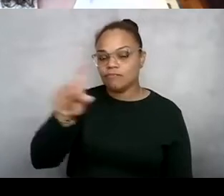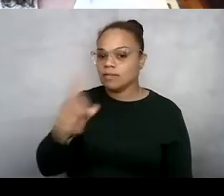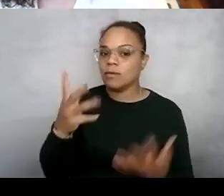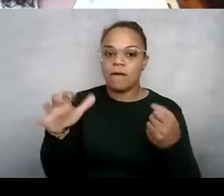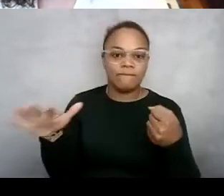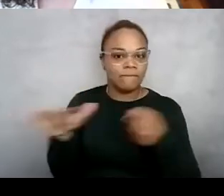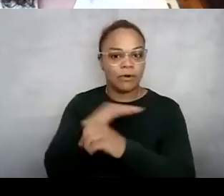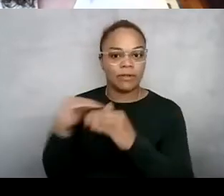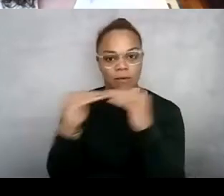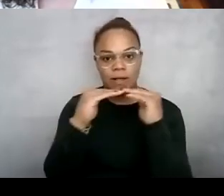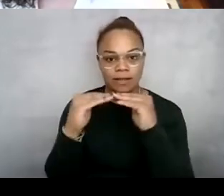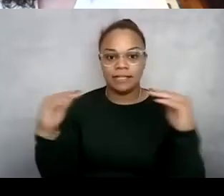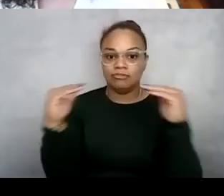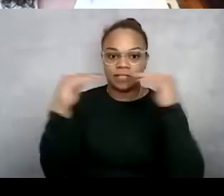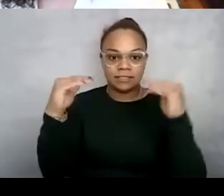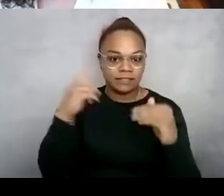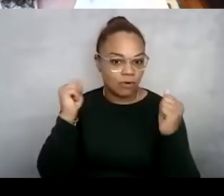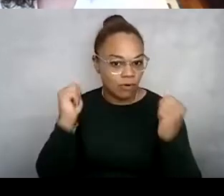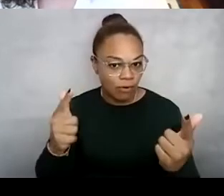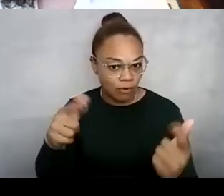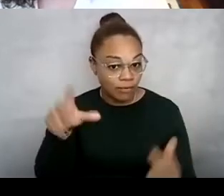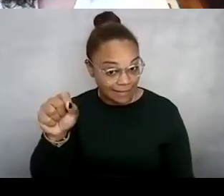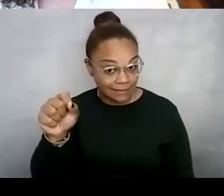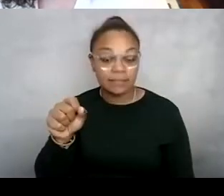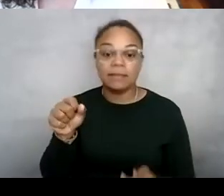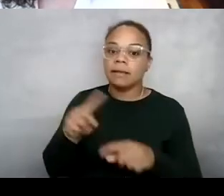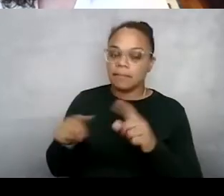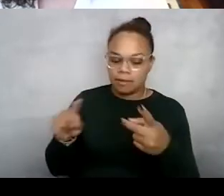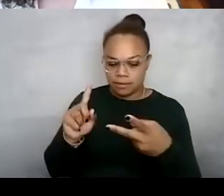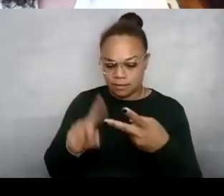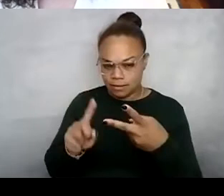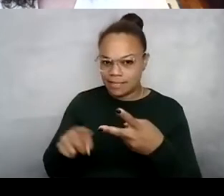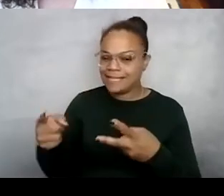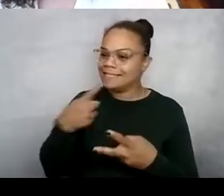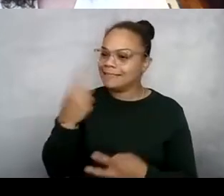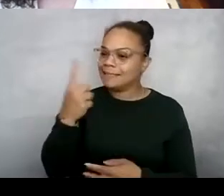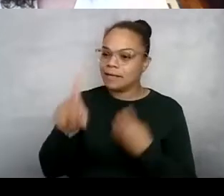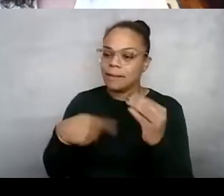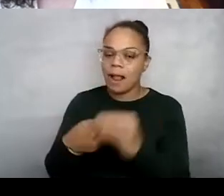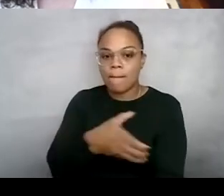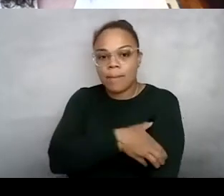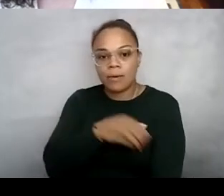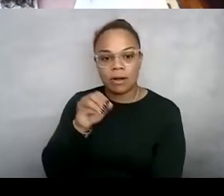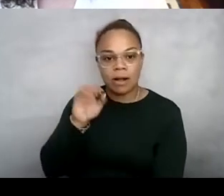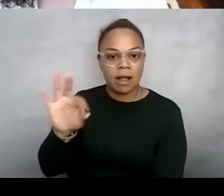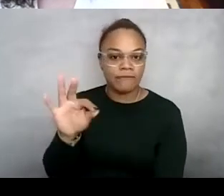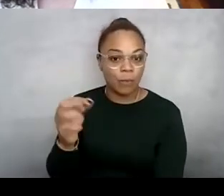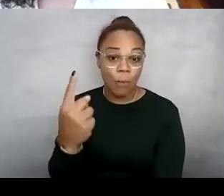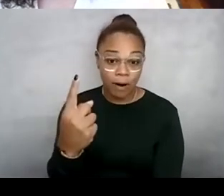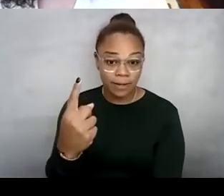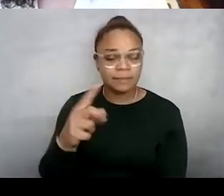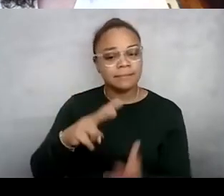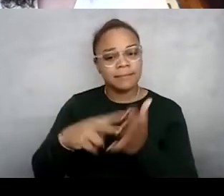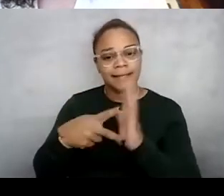understood that. The second thing he said was this notion about the power of one. that each and every one of us has the potential to